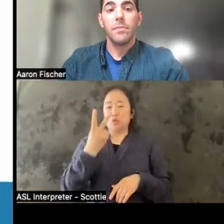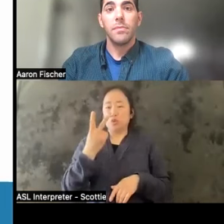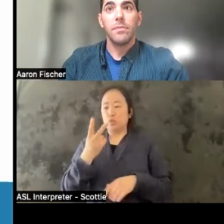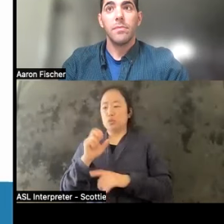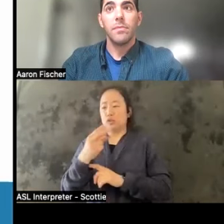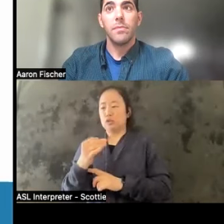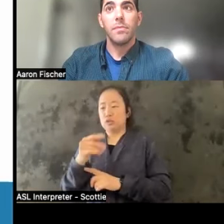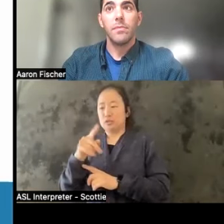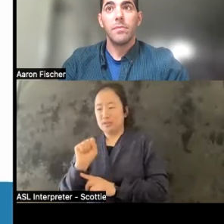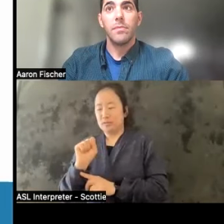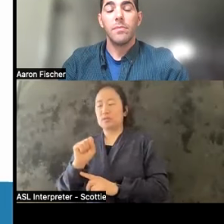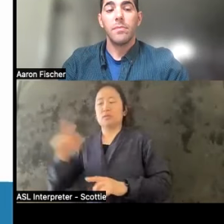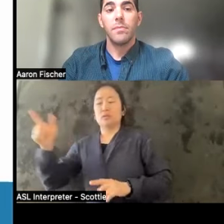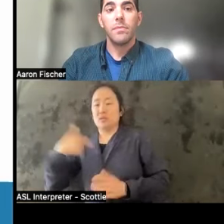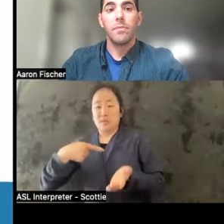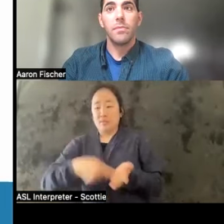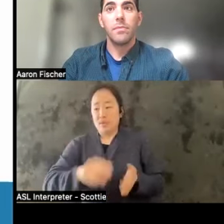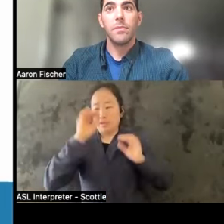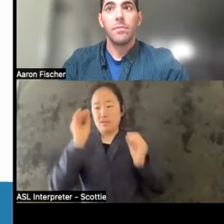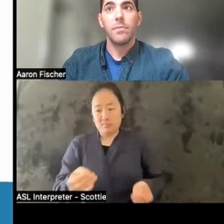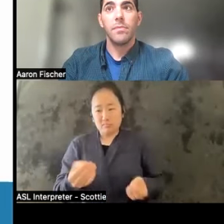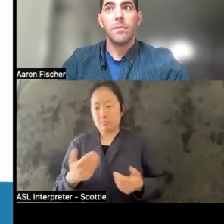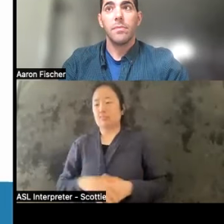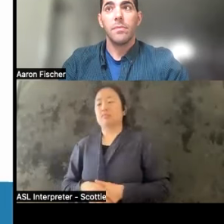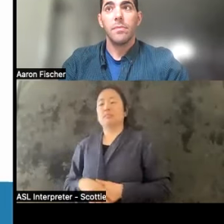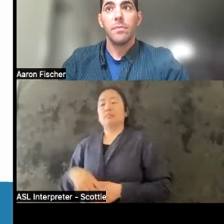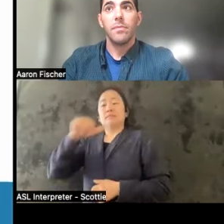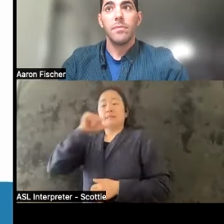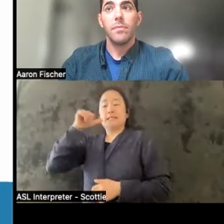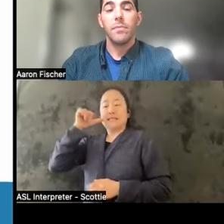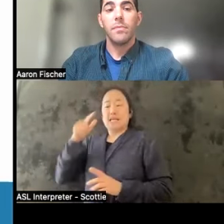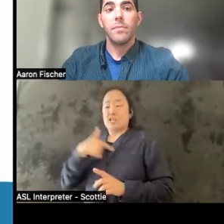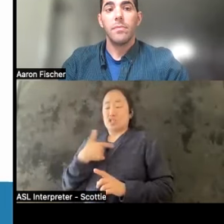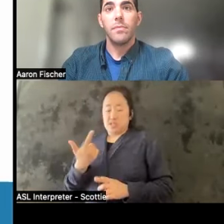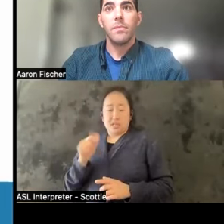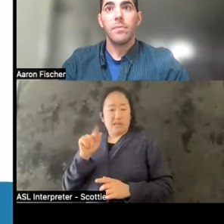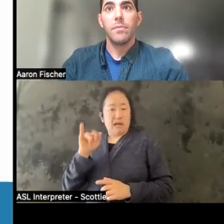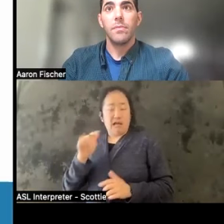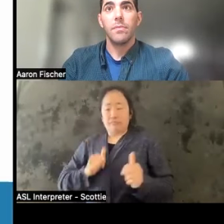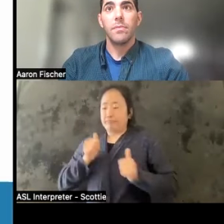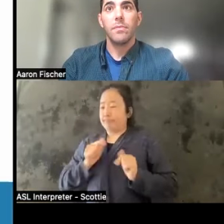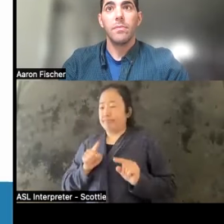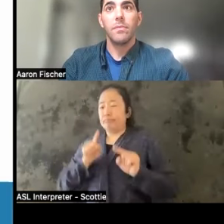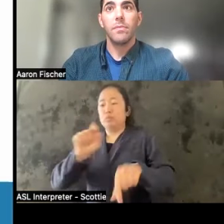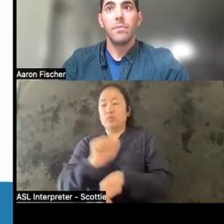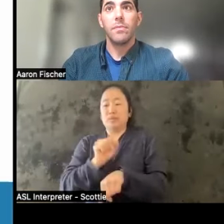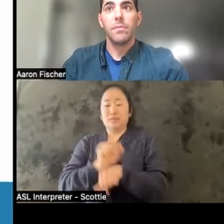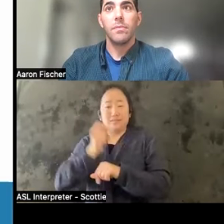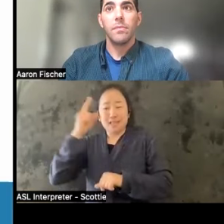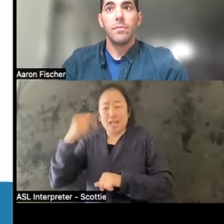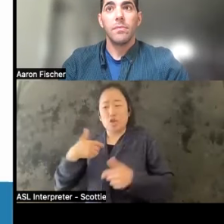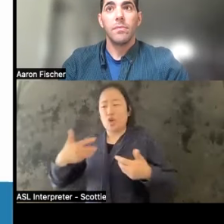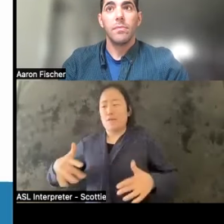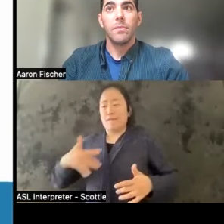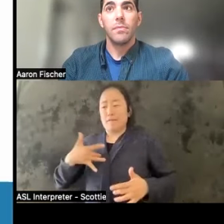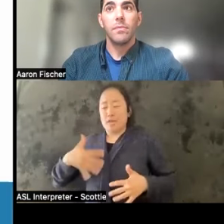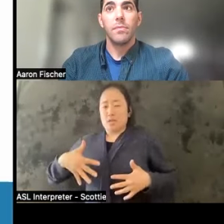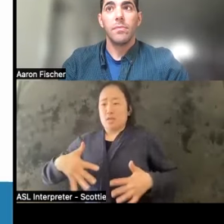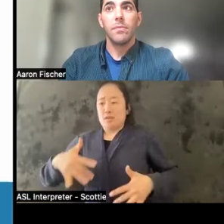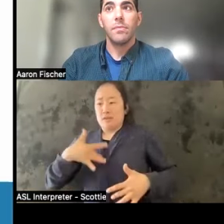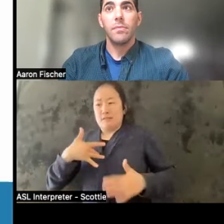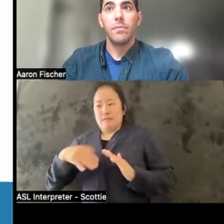doctor, who won't even see her for 3 weeks. A group text with some coworkers revealed that the only people being given the